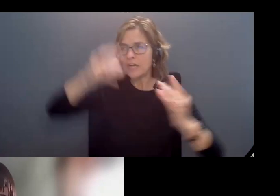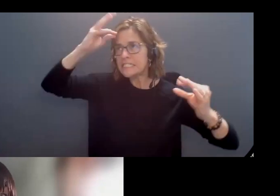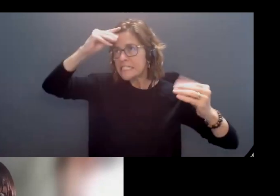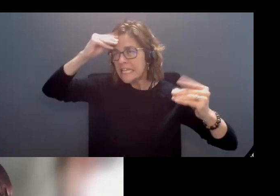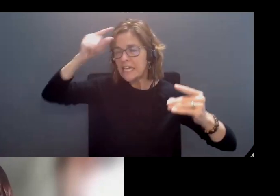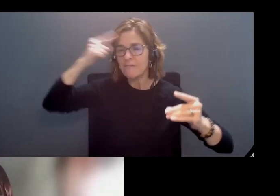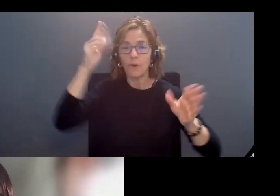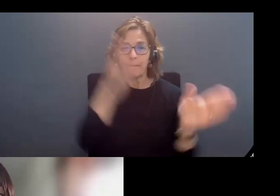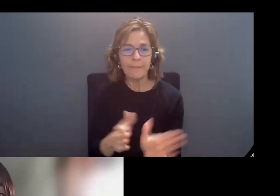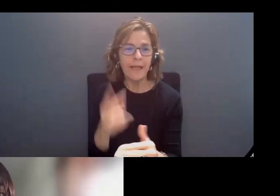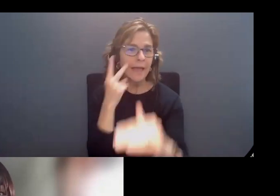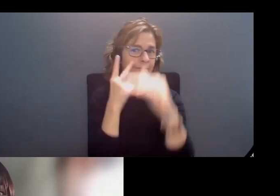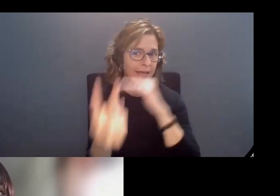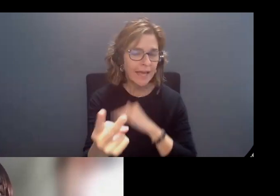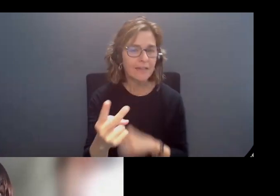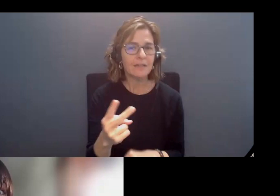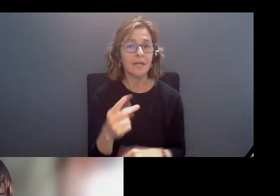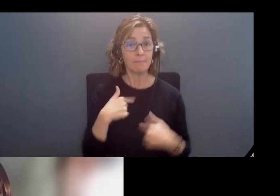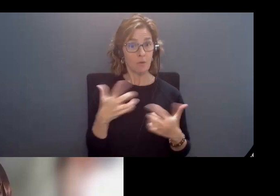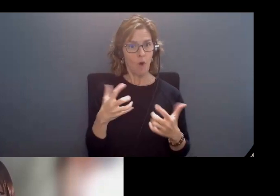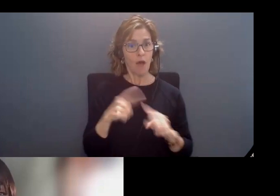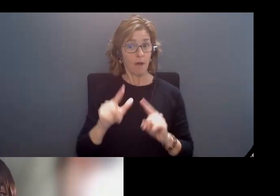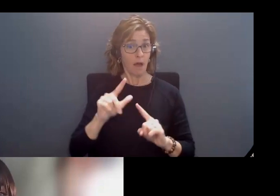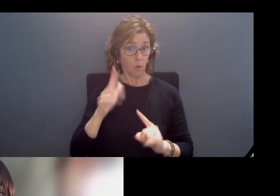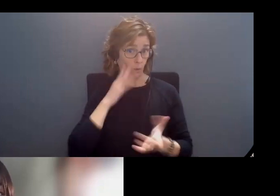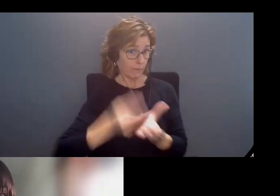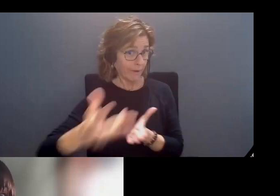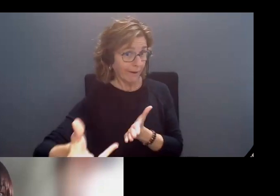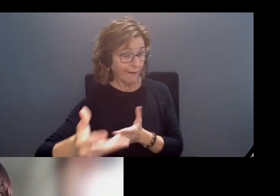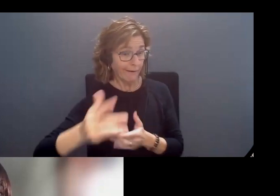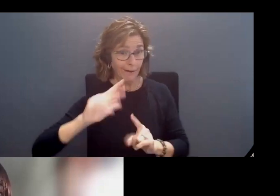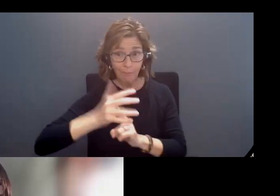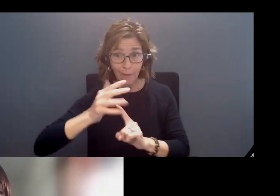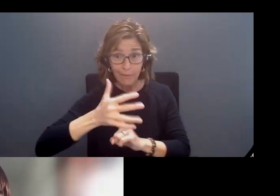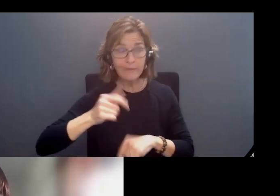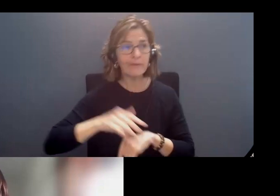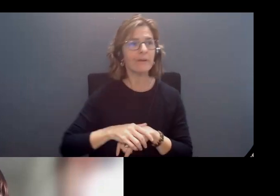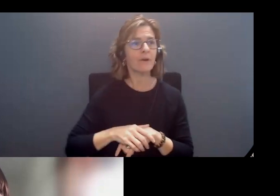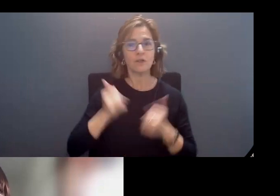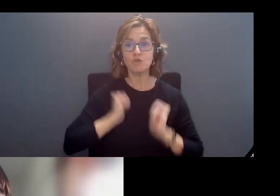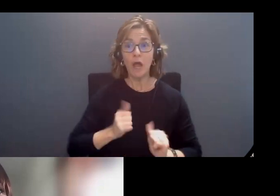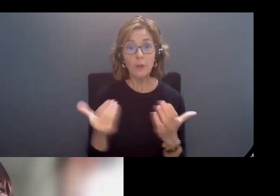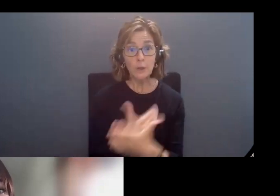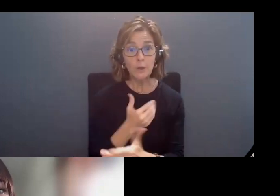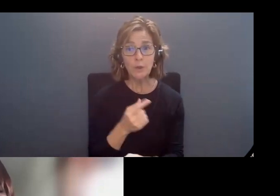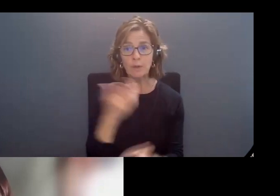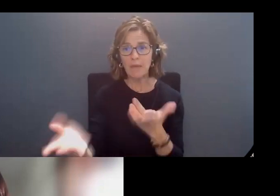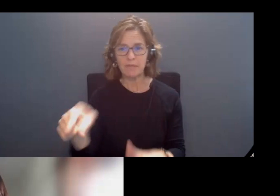more popular cupcakes to make, or maybe new ones you want to try and see if it really interests people.